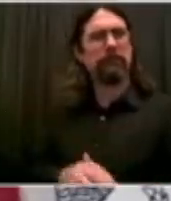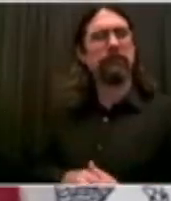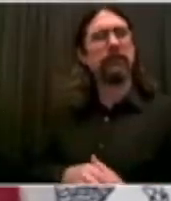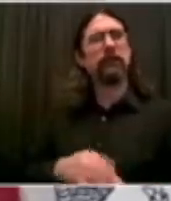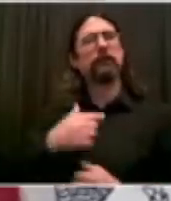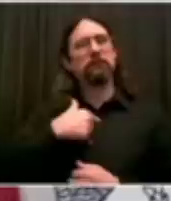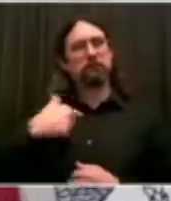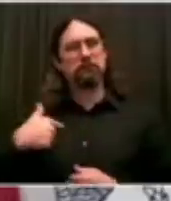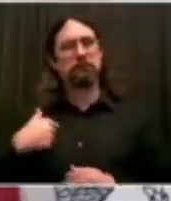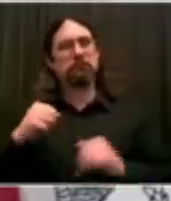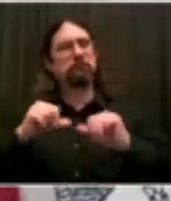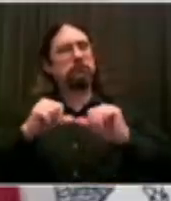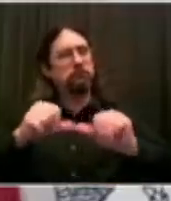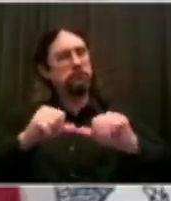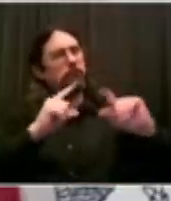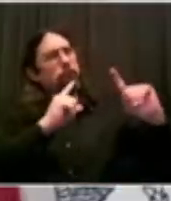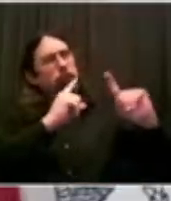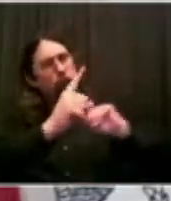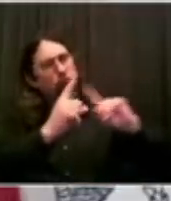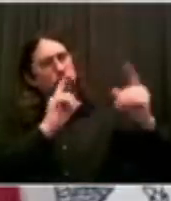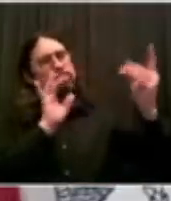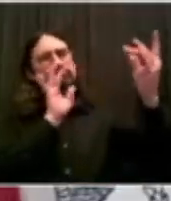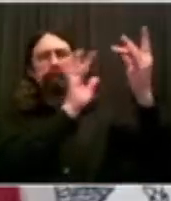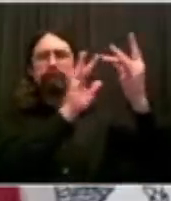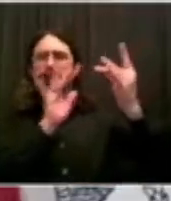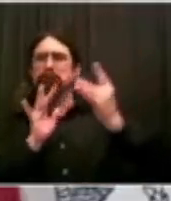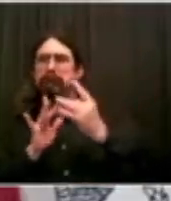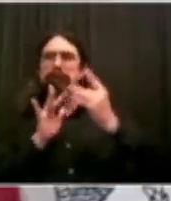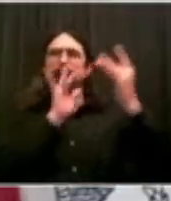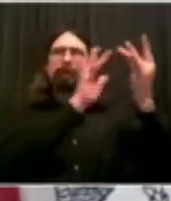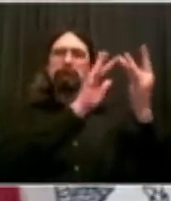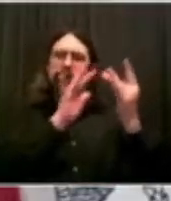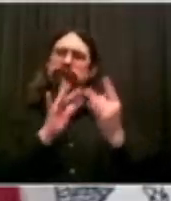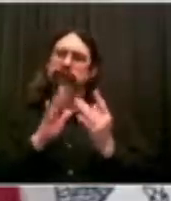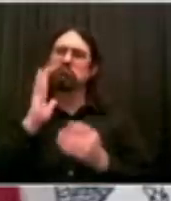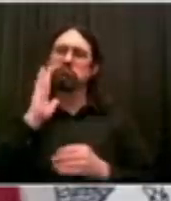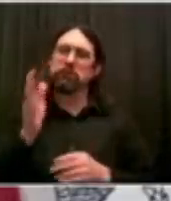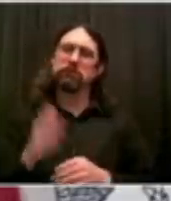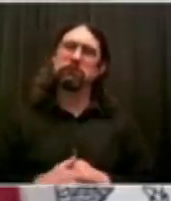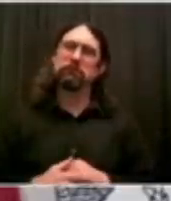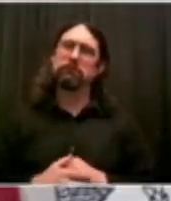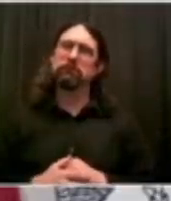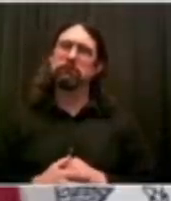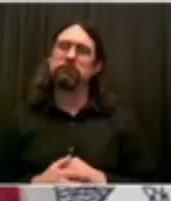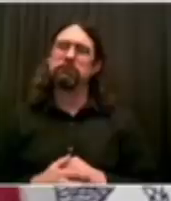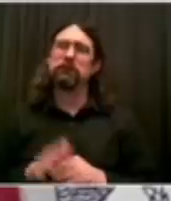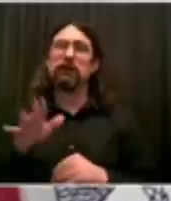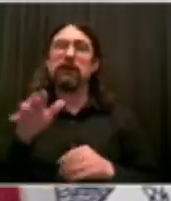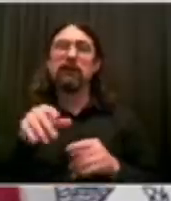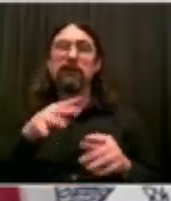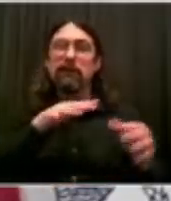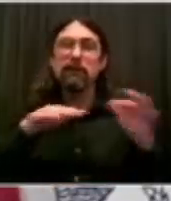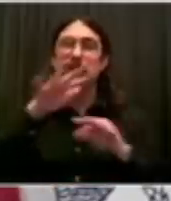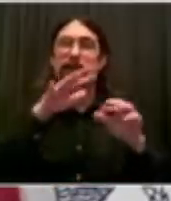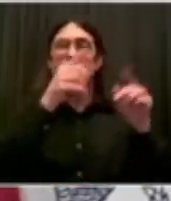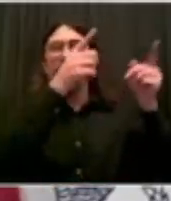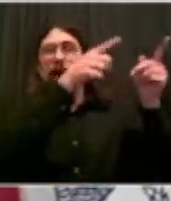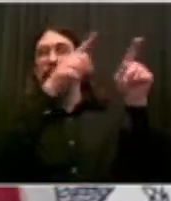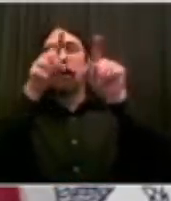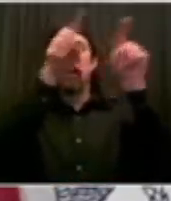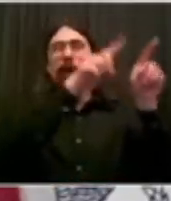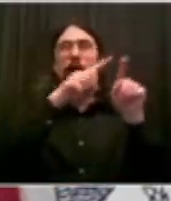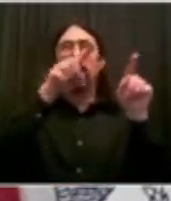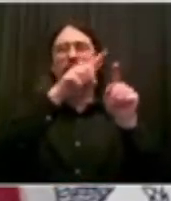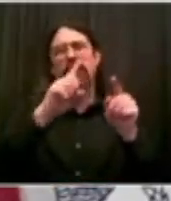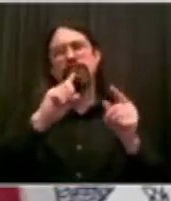But people have to believe you to be effective as a leader. And obviously, you know, what the Senate Majority Leader said